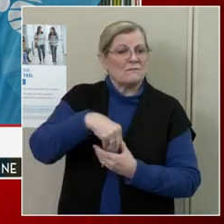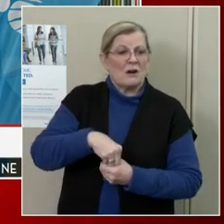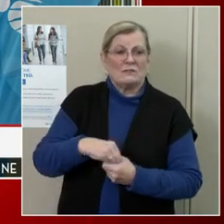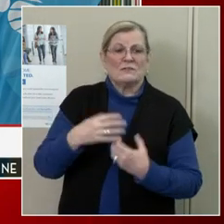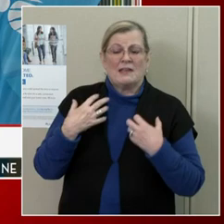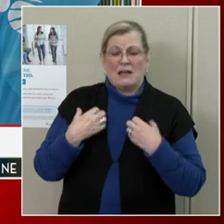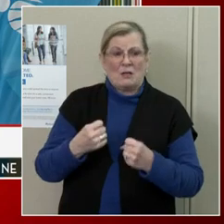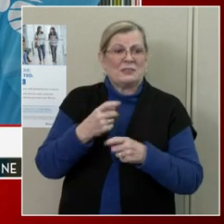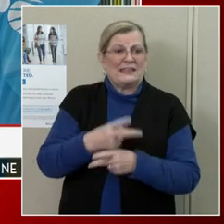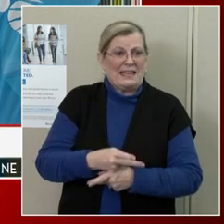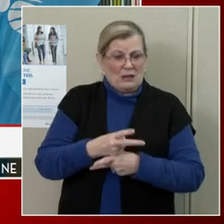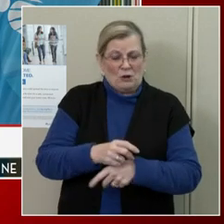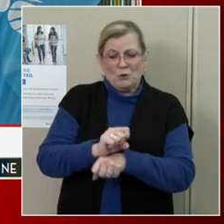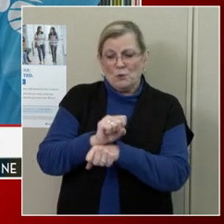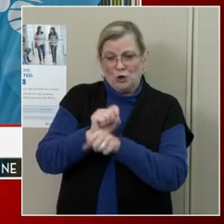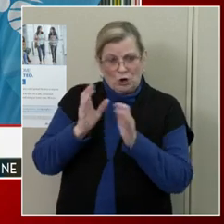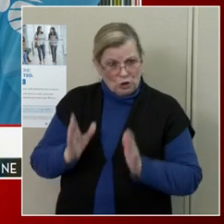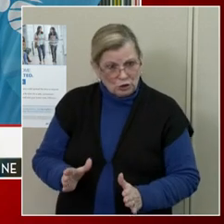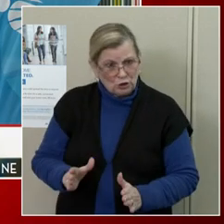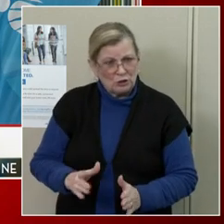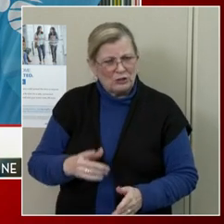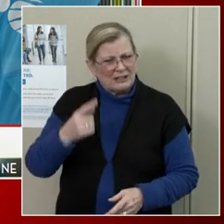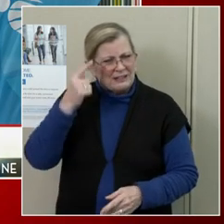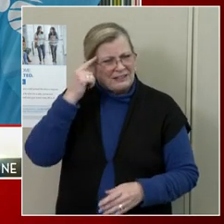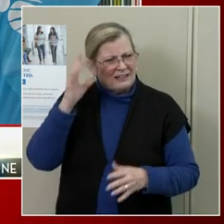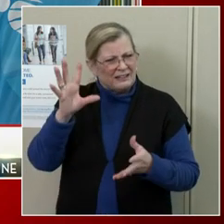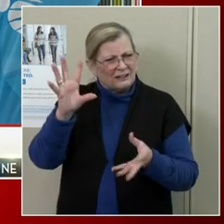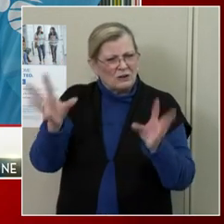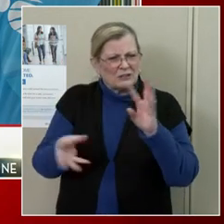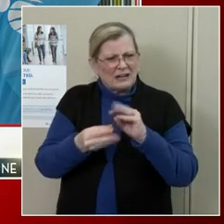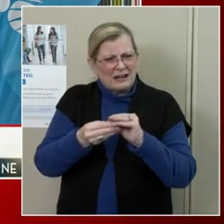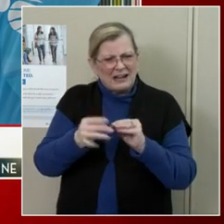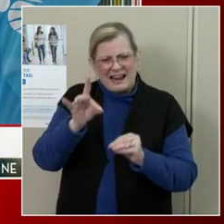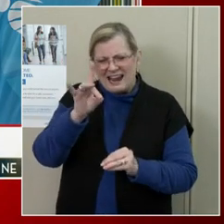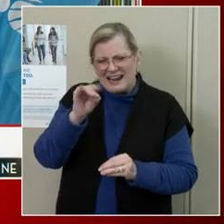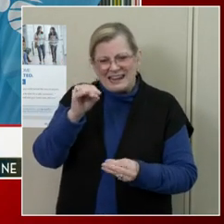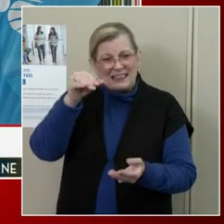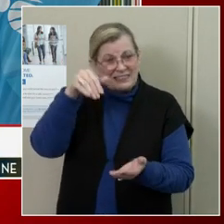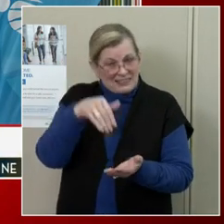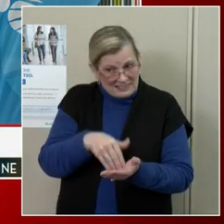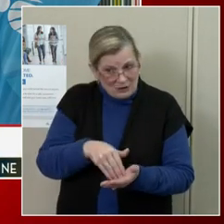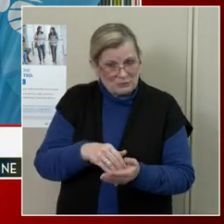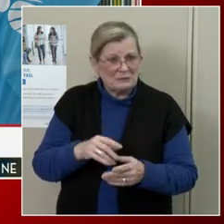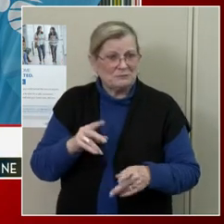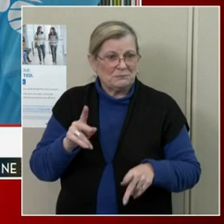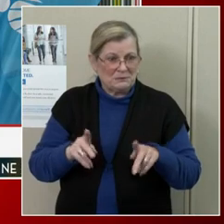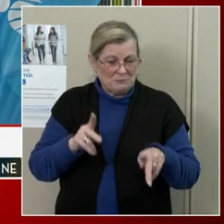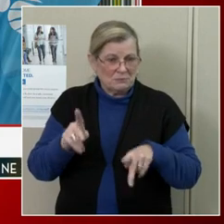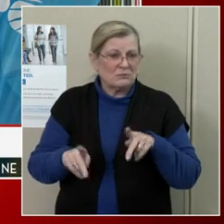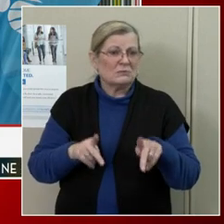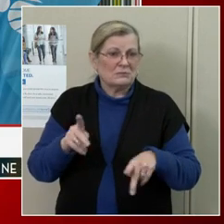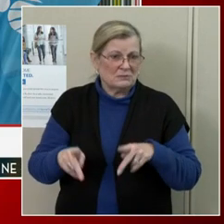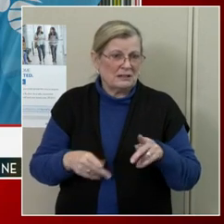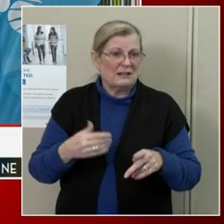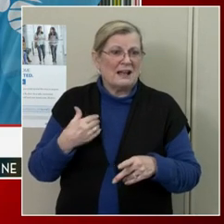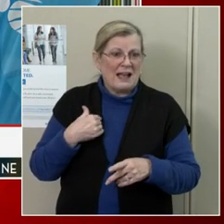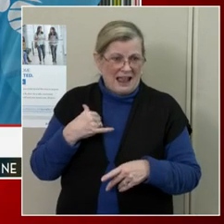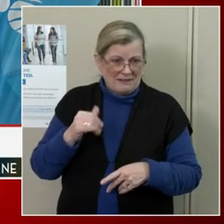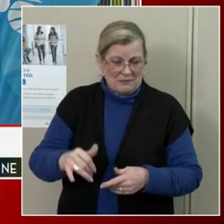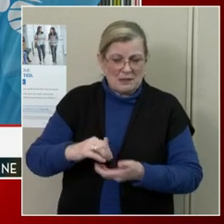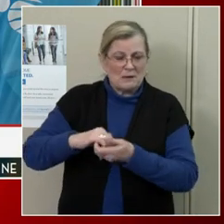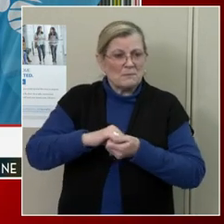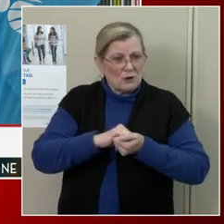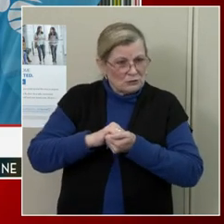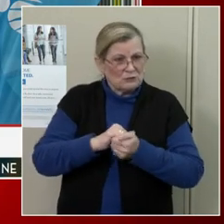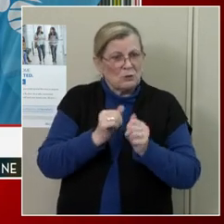about 80,000 people. Dr. Nesbitt has secured a partnership with the states of Maryland and